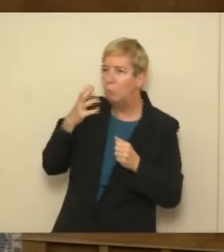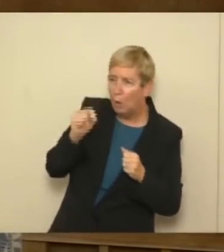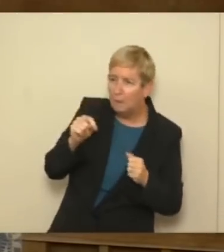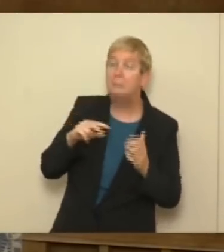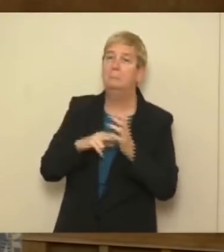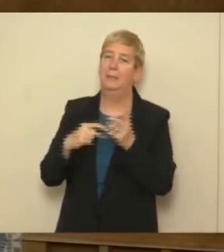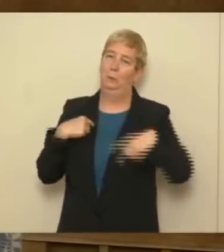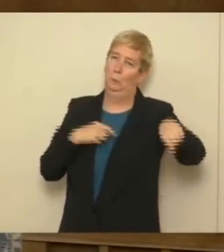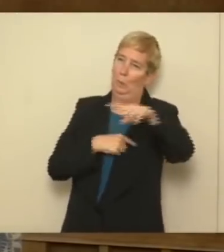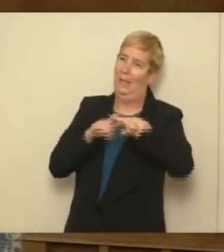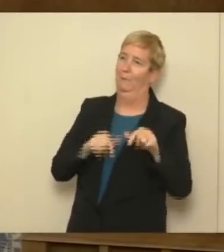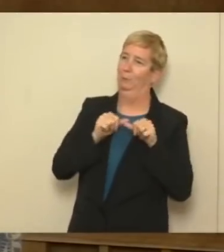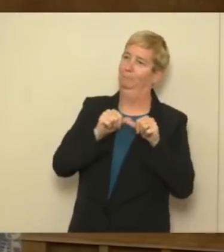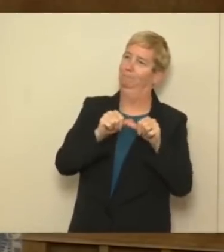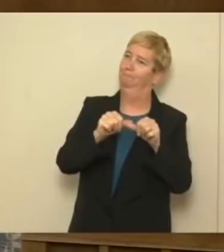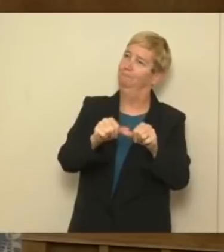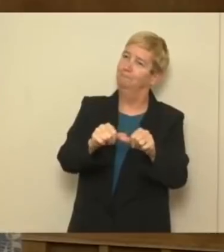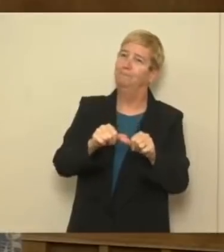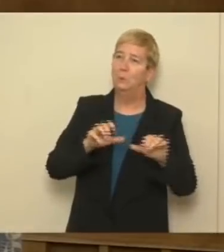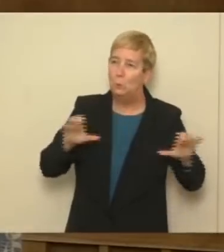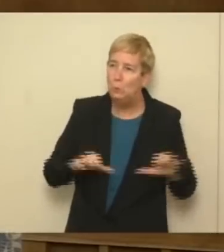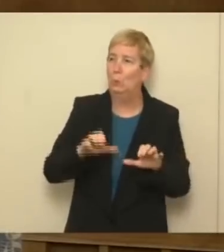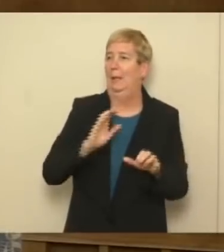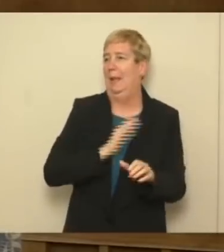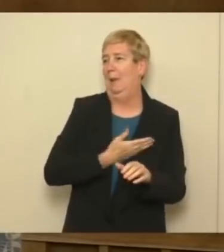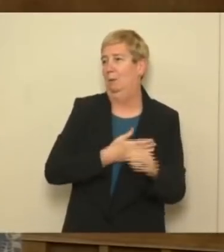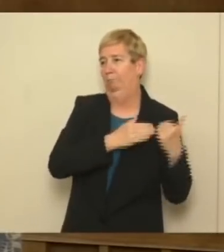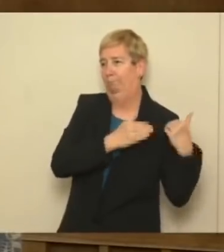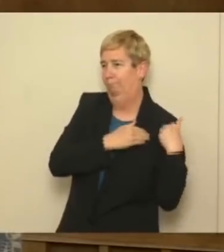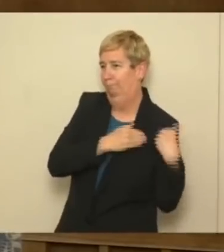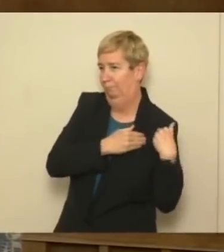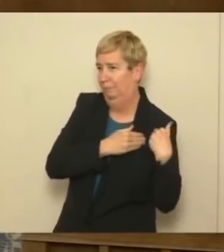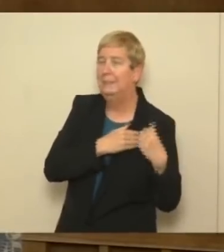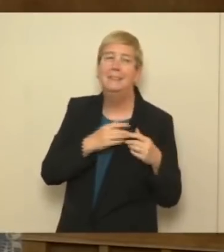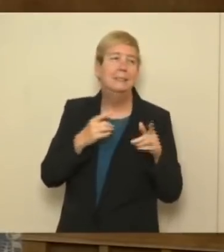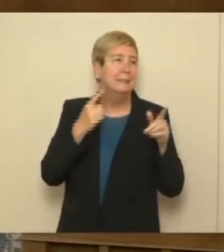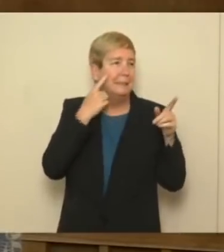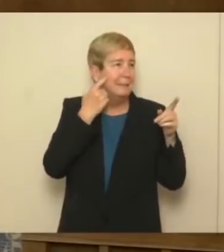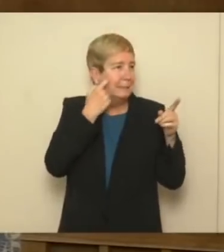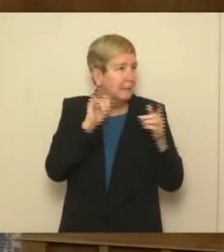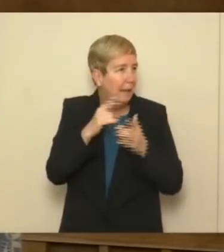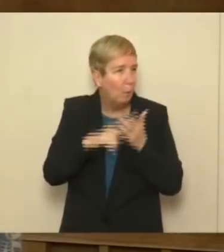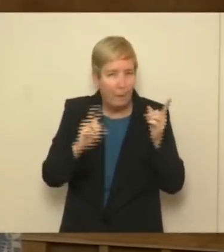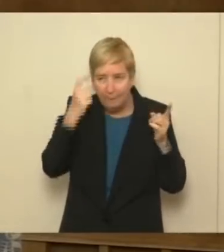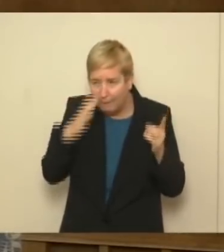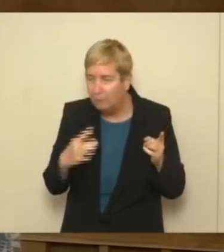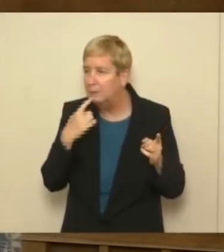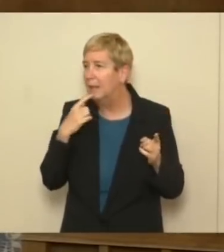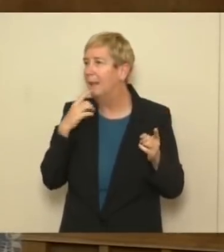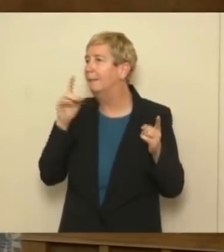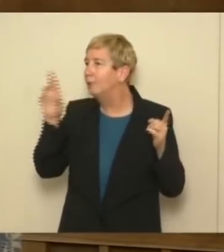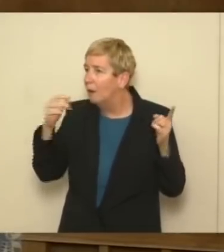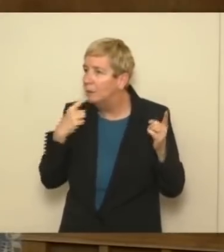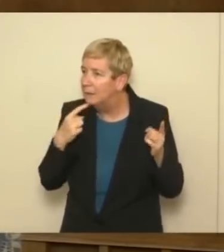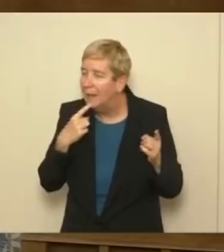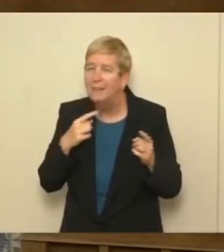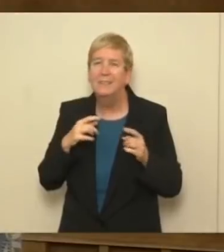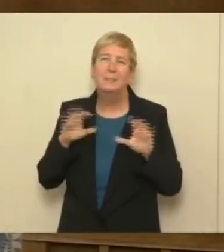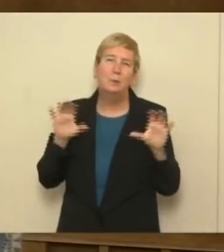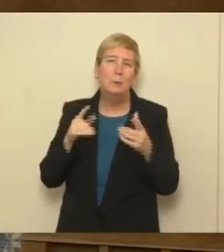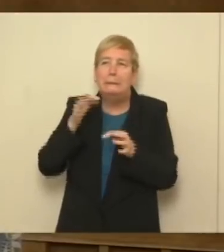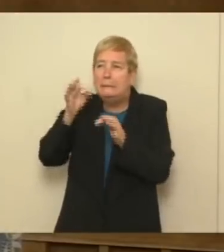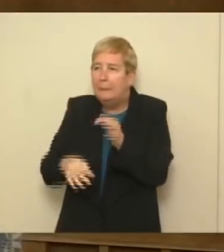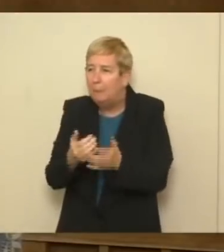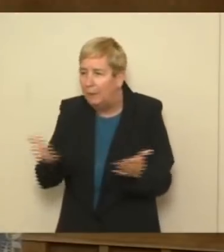And so I ask you, just as the governor did, just as Secretary Grace had mentioned, to do our part with the simple things of social